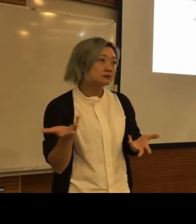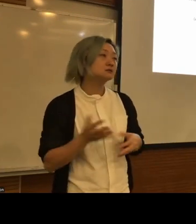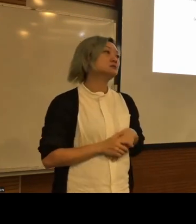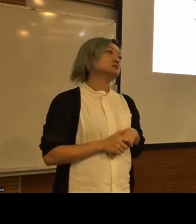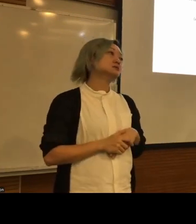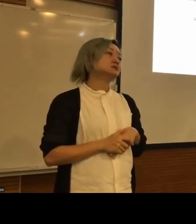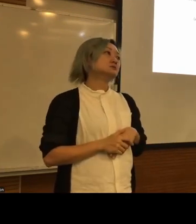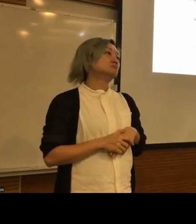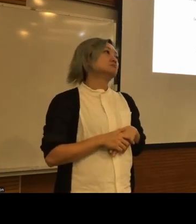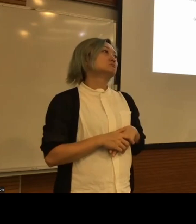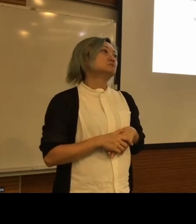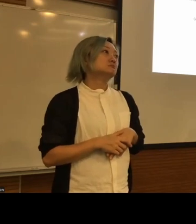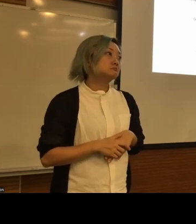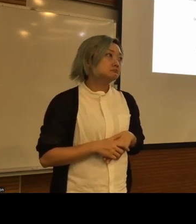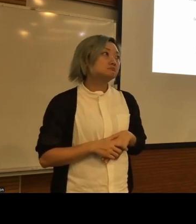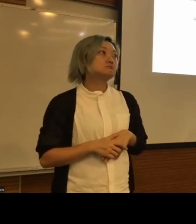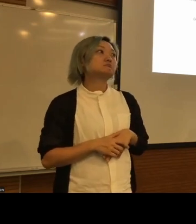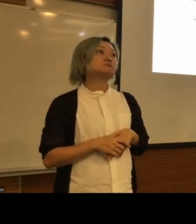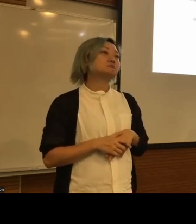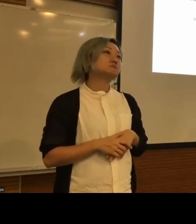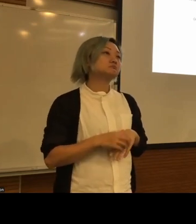would plus